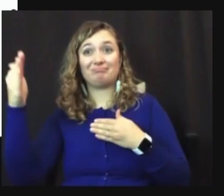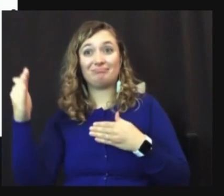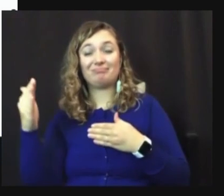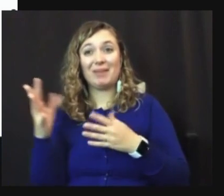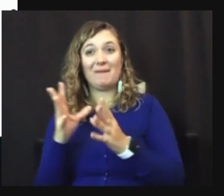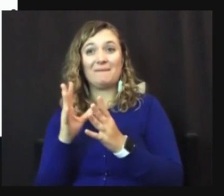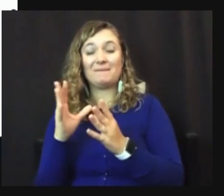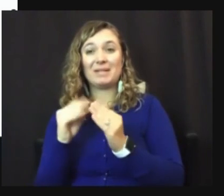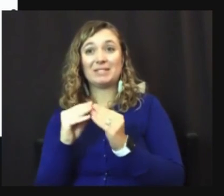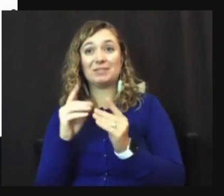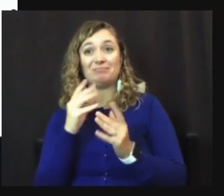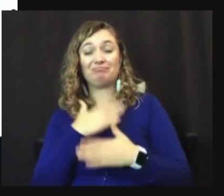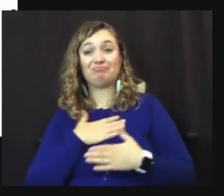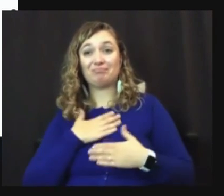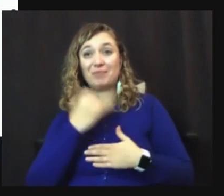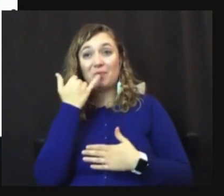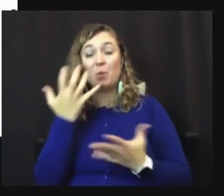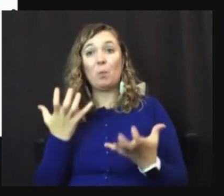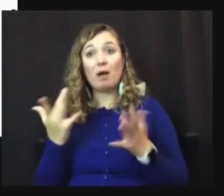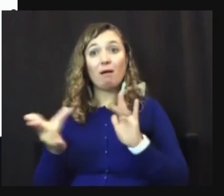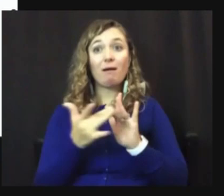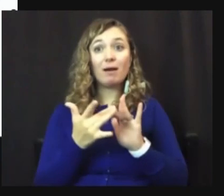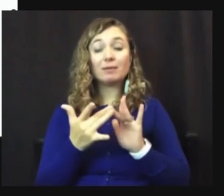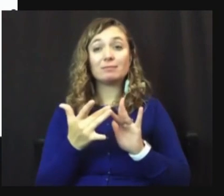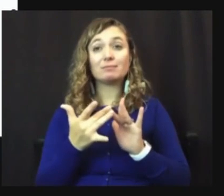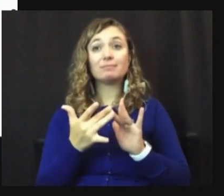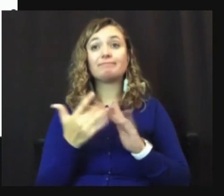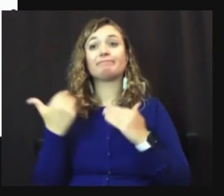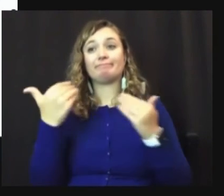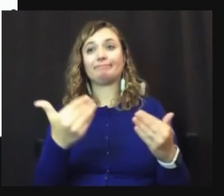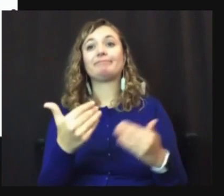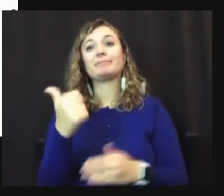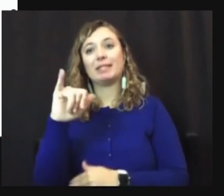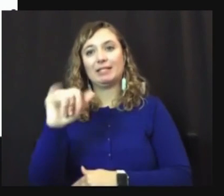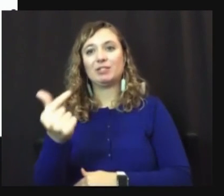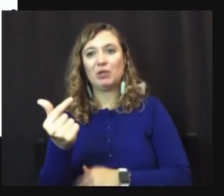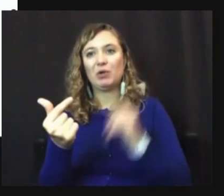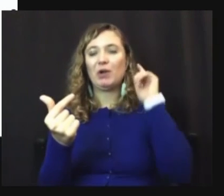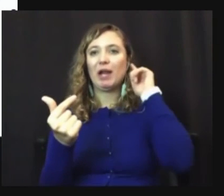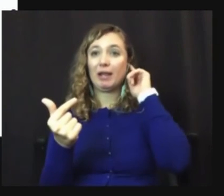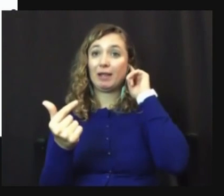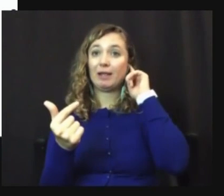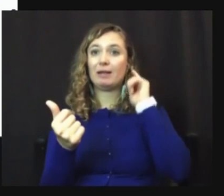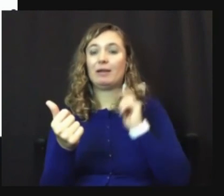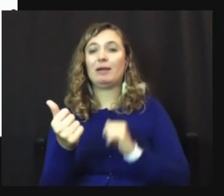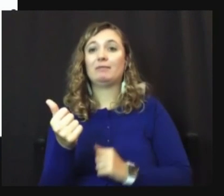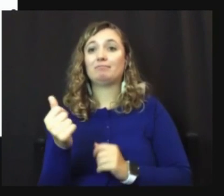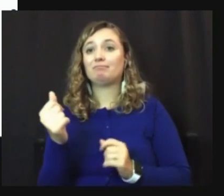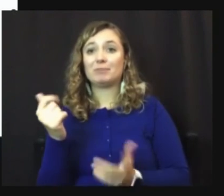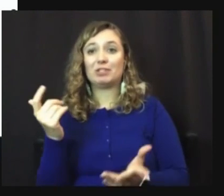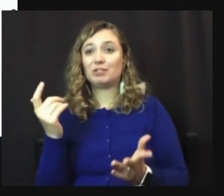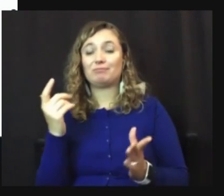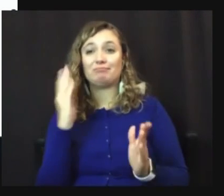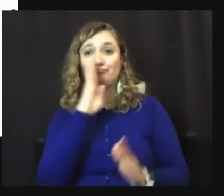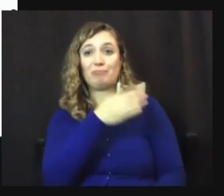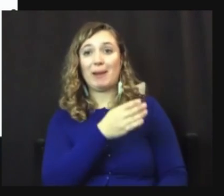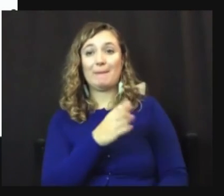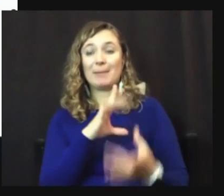to connect with me further, feel free to follow me on Instagram, send me a DM at